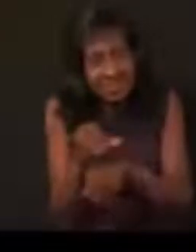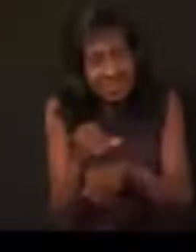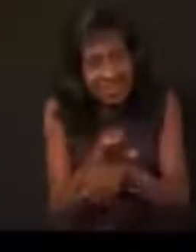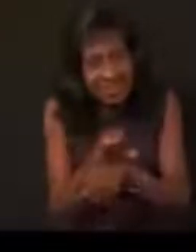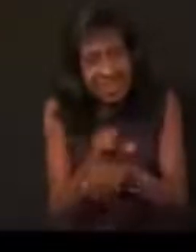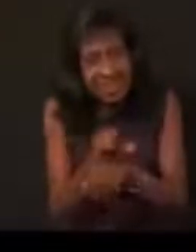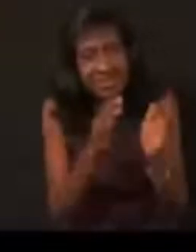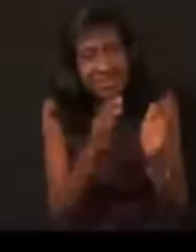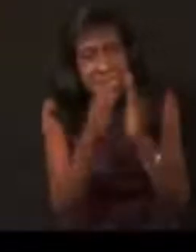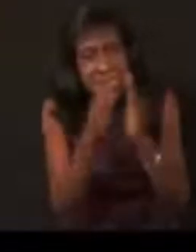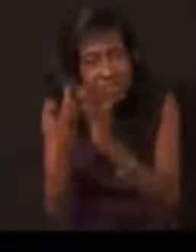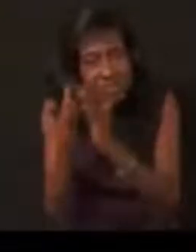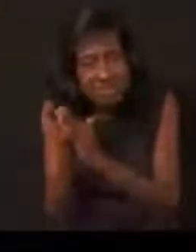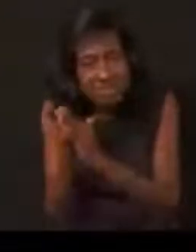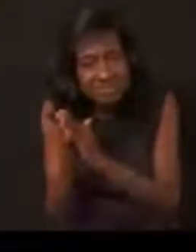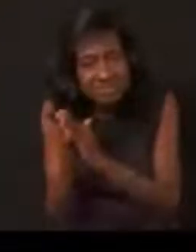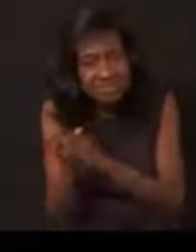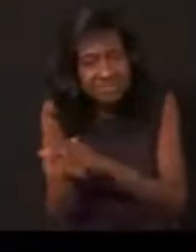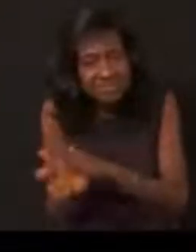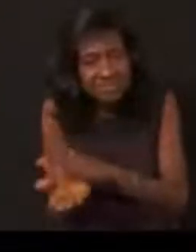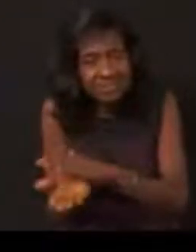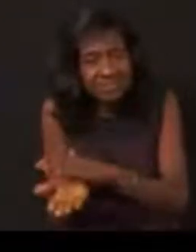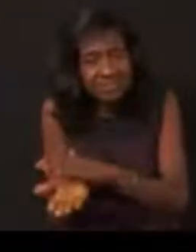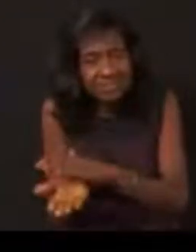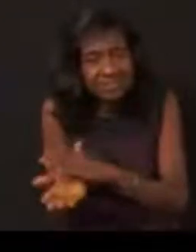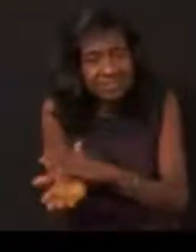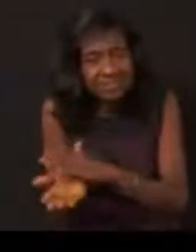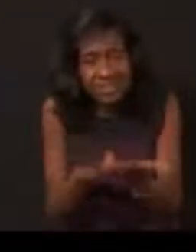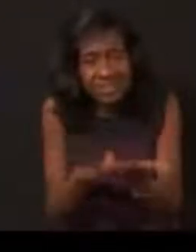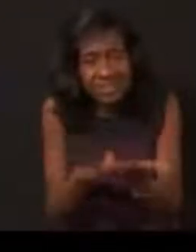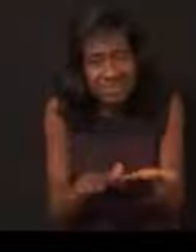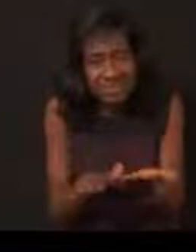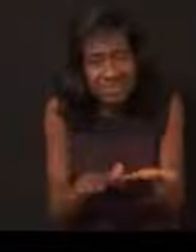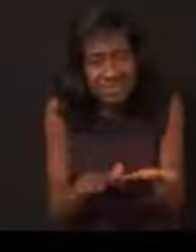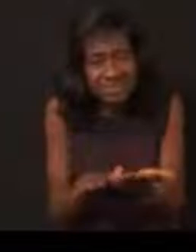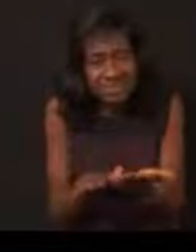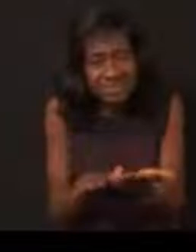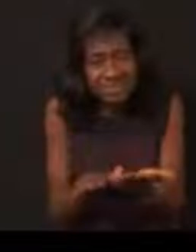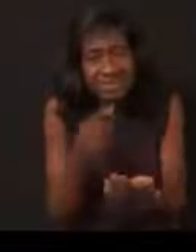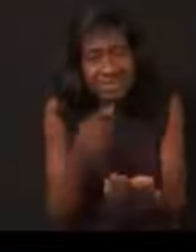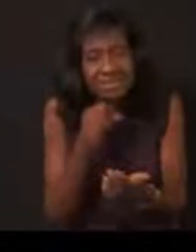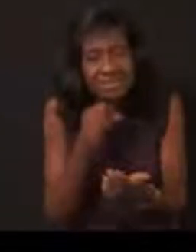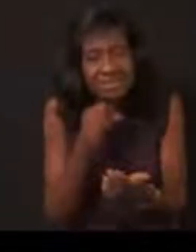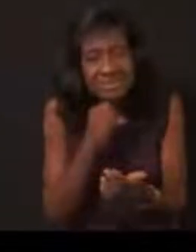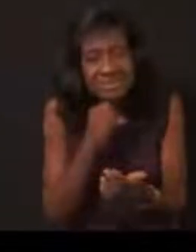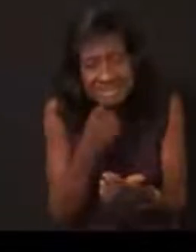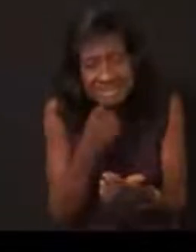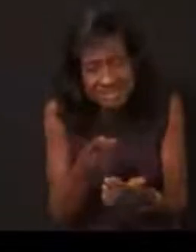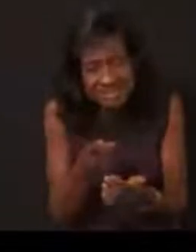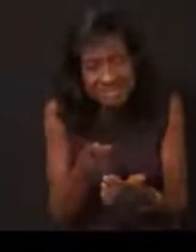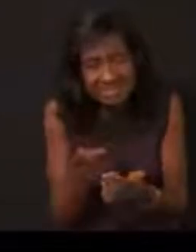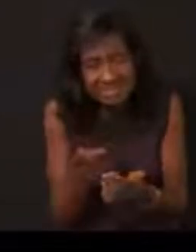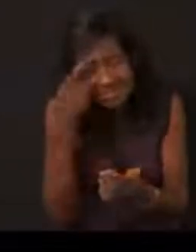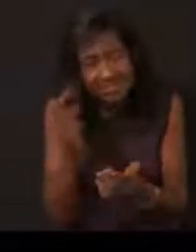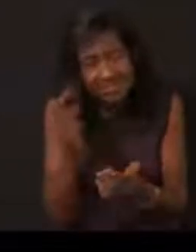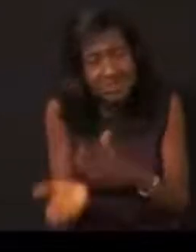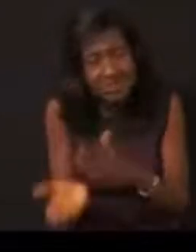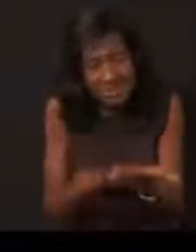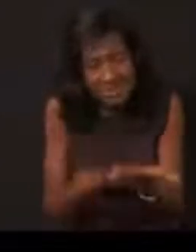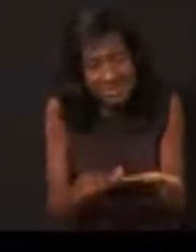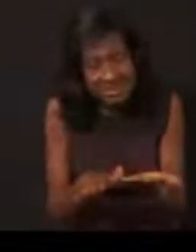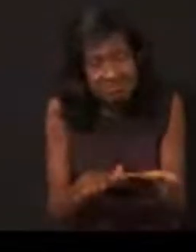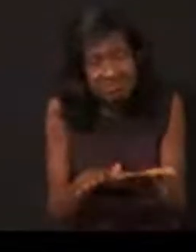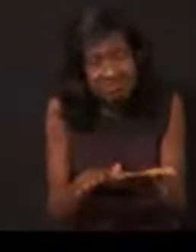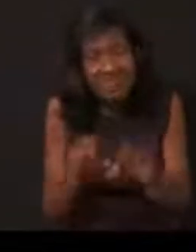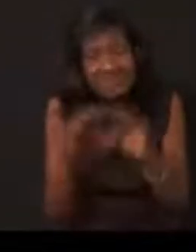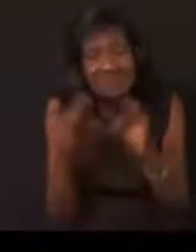it's deaths are not a statistic. They are real people. They're holes in families. And as I said, I want to